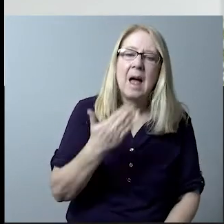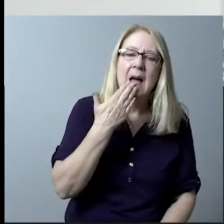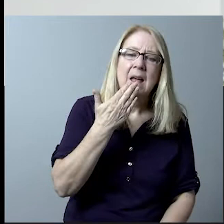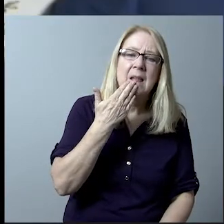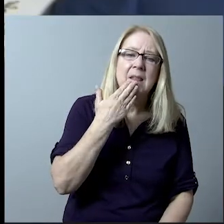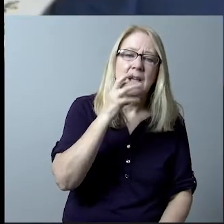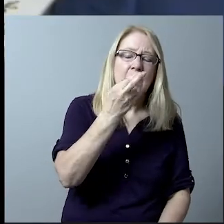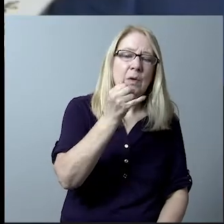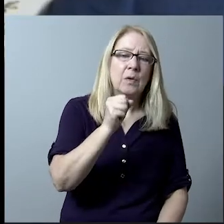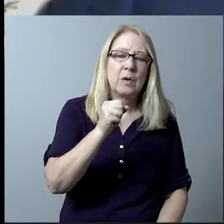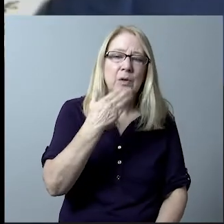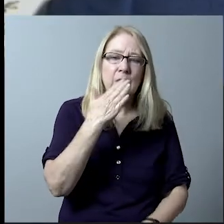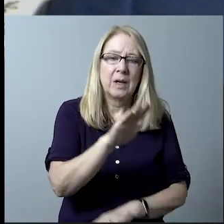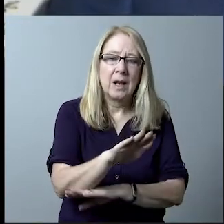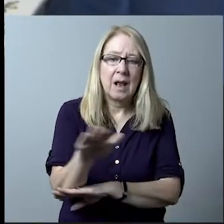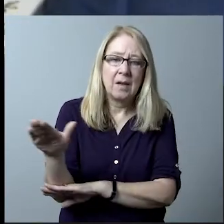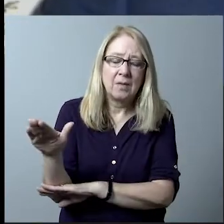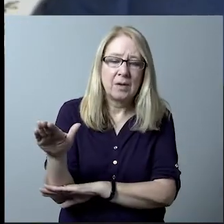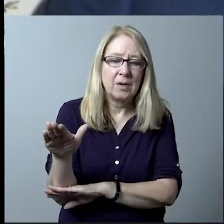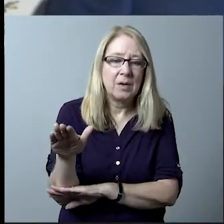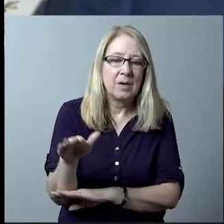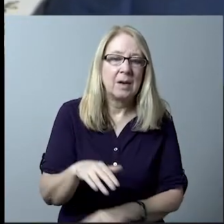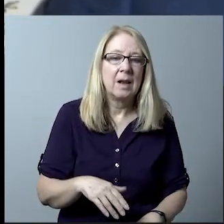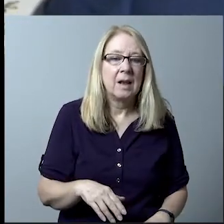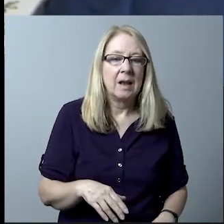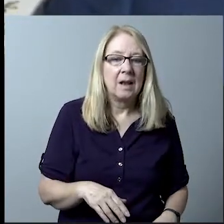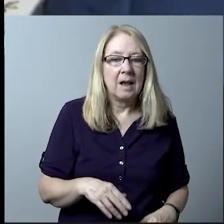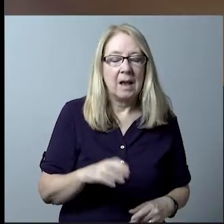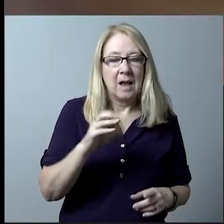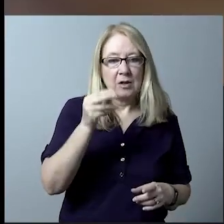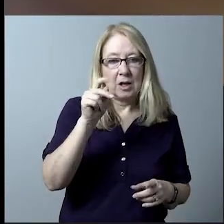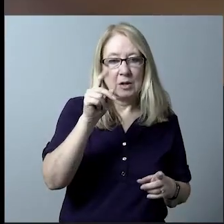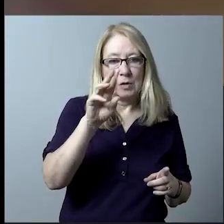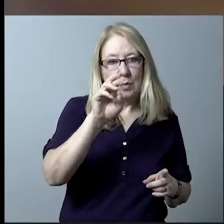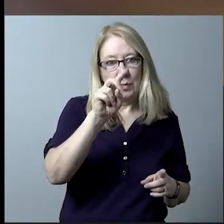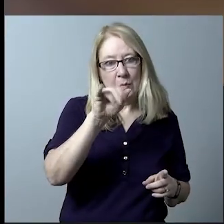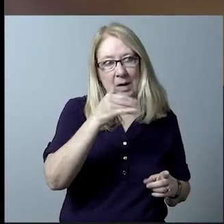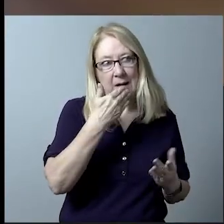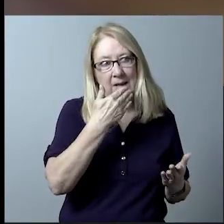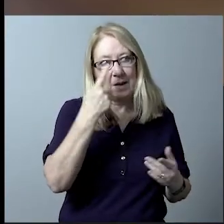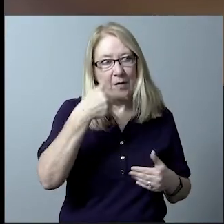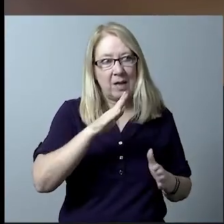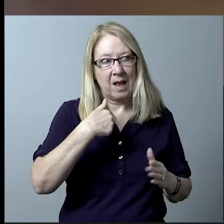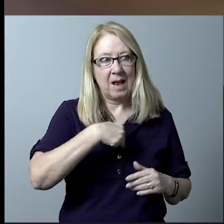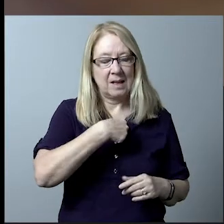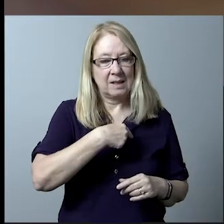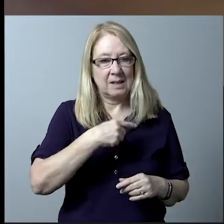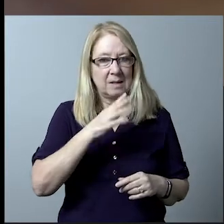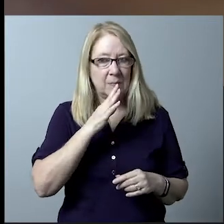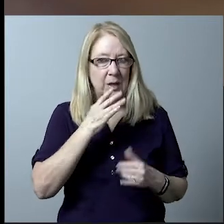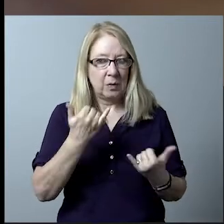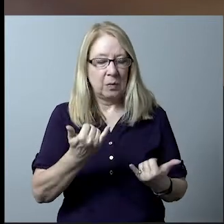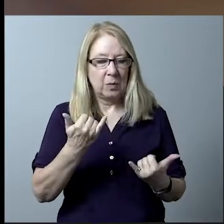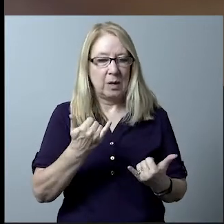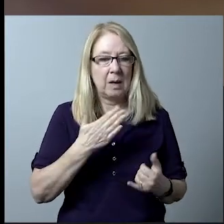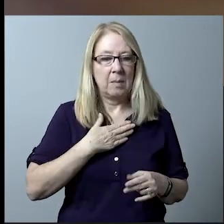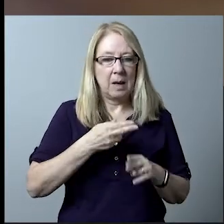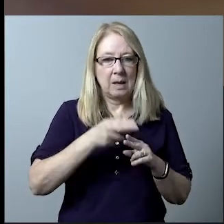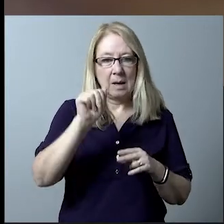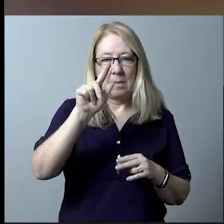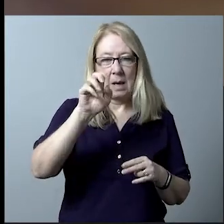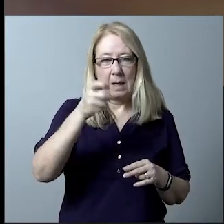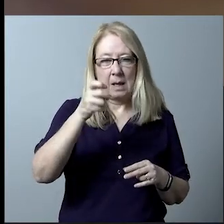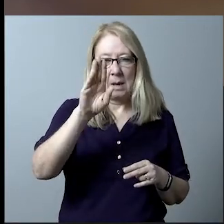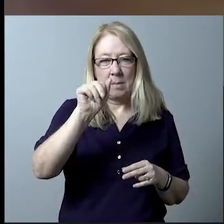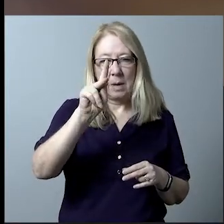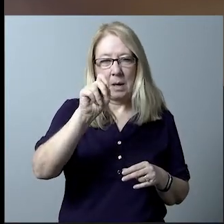take it away. Thanks so much, Chris. Good afternoon to the campus community. Chancellor Reddy, of course, thank you for having us speak today.